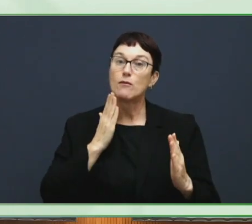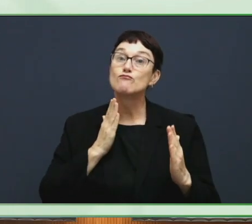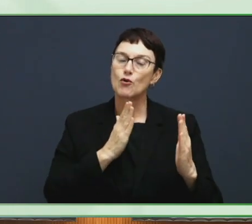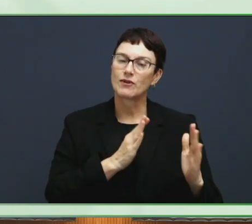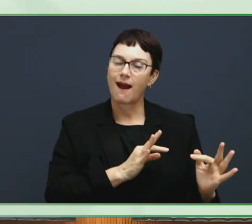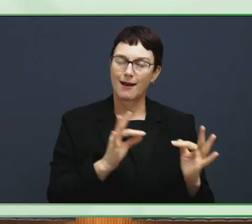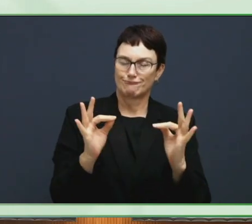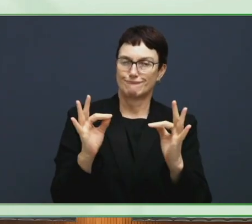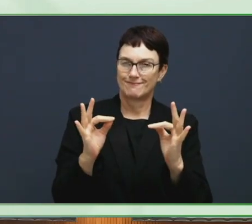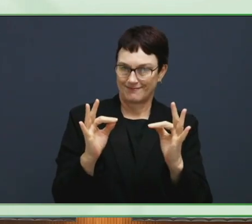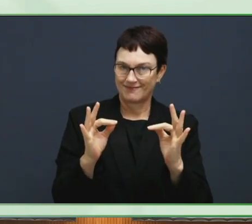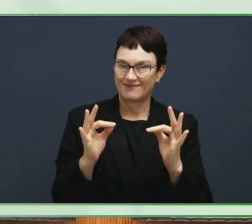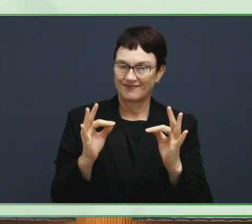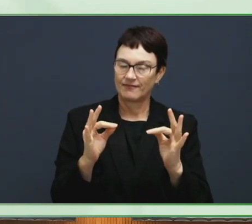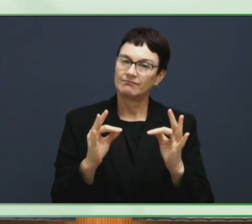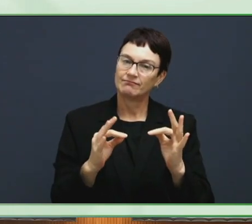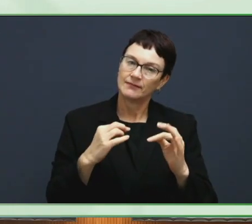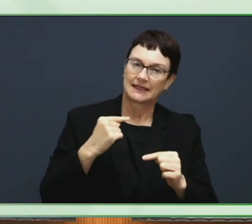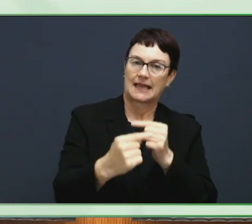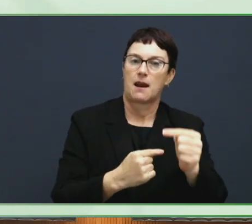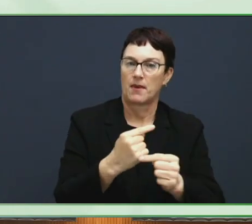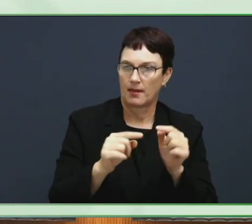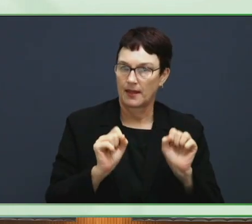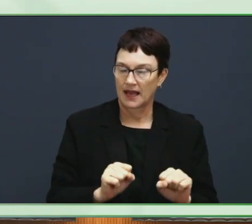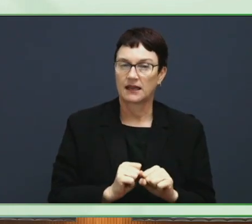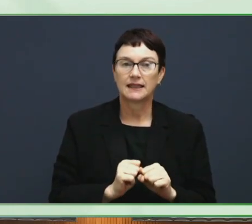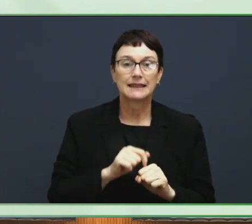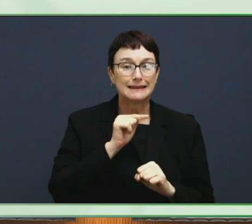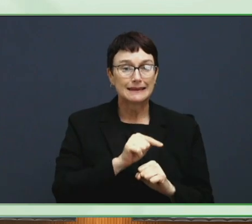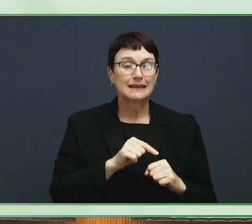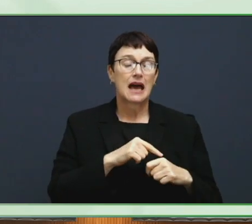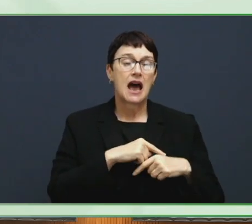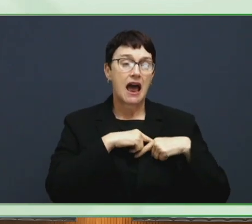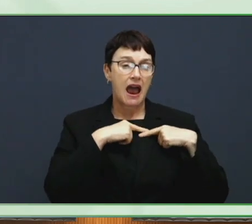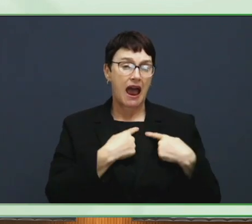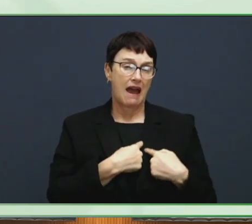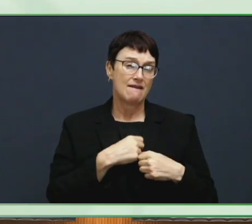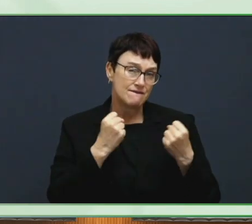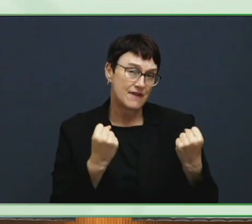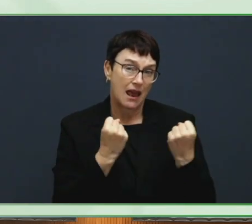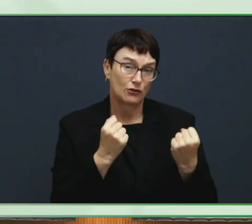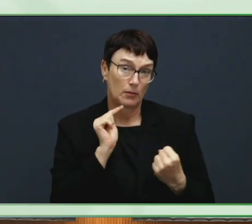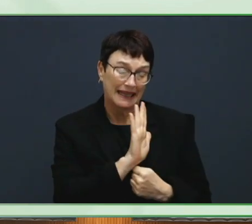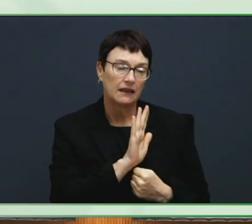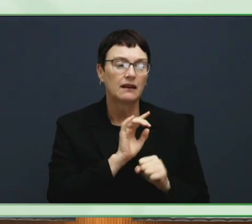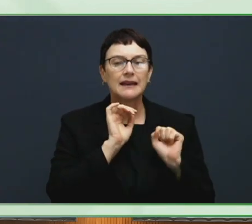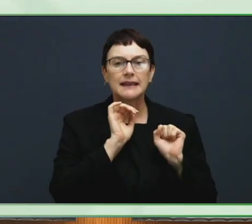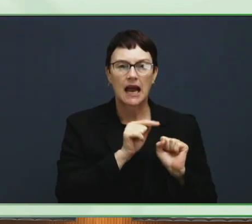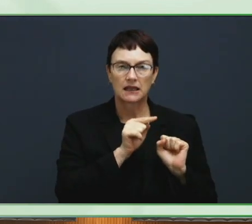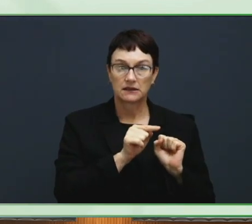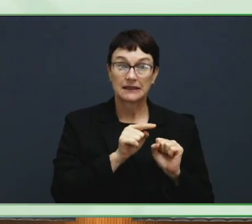how philanthropy can provide flexibility and adaptability in the times of